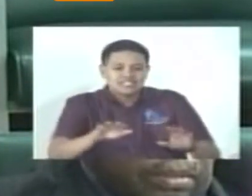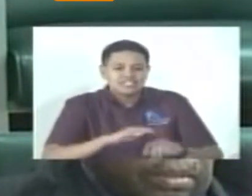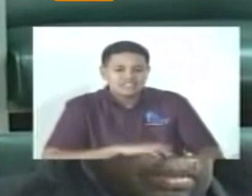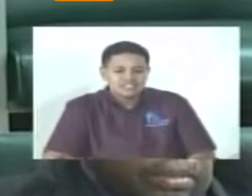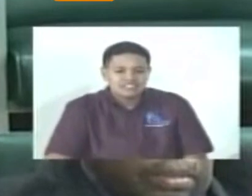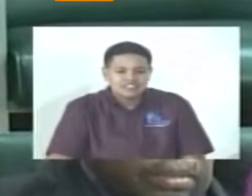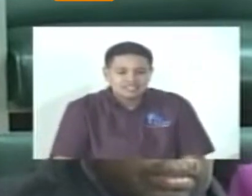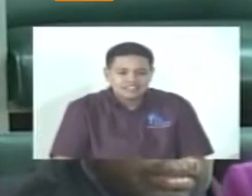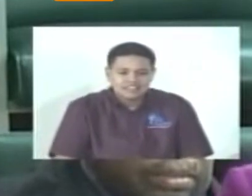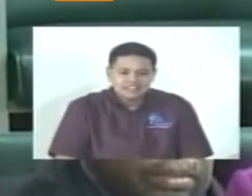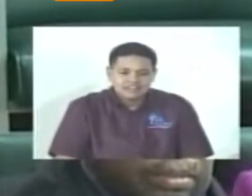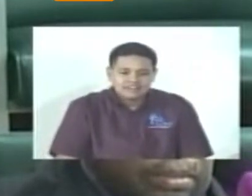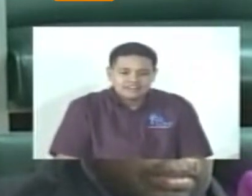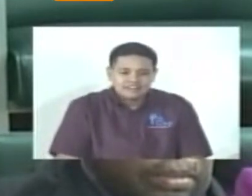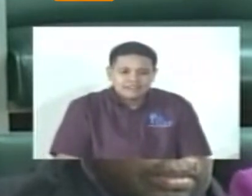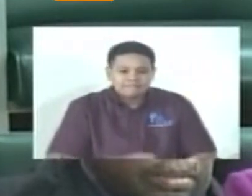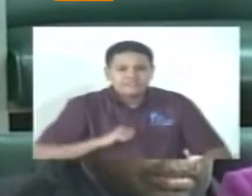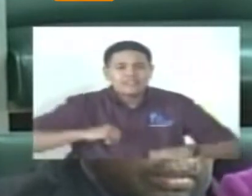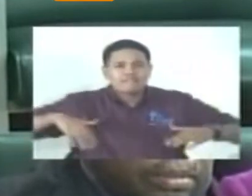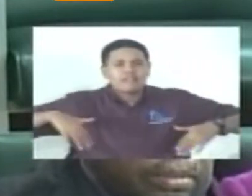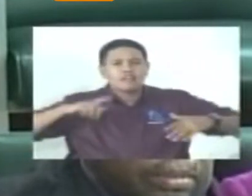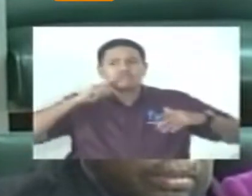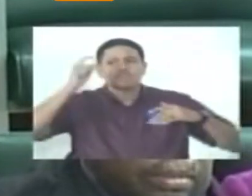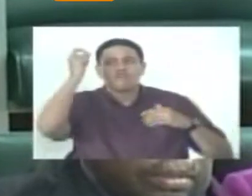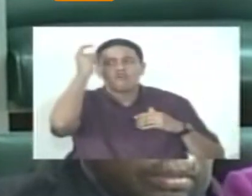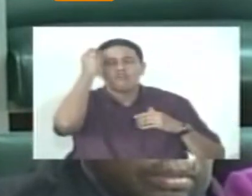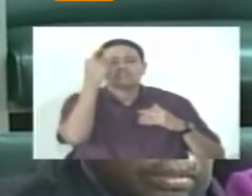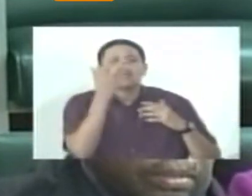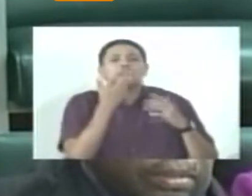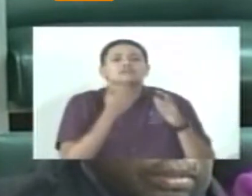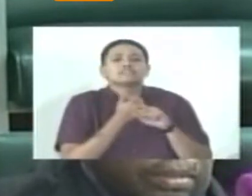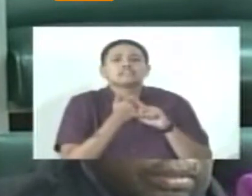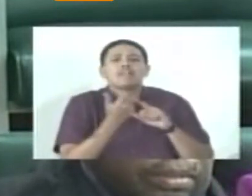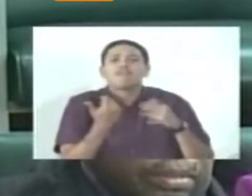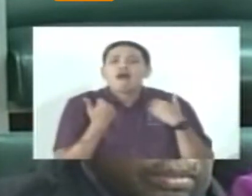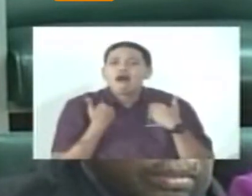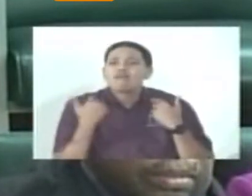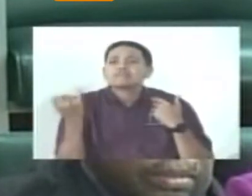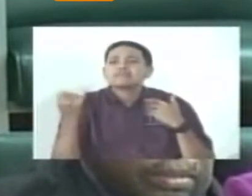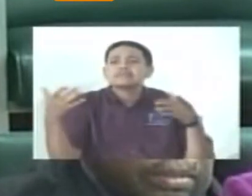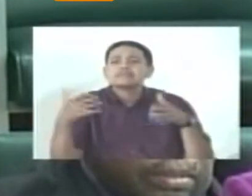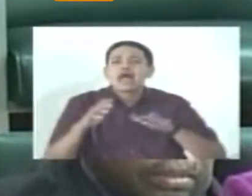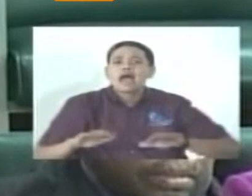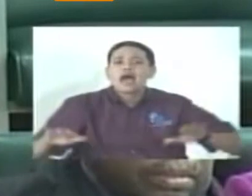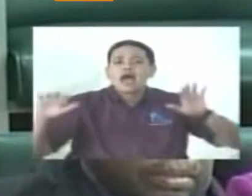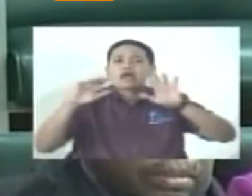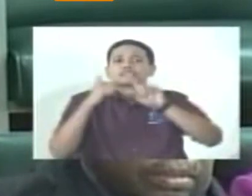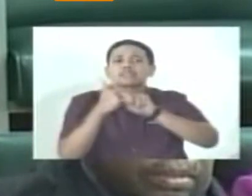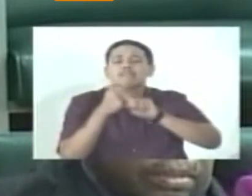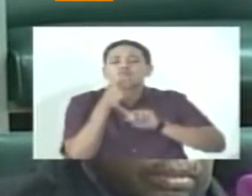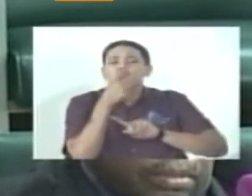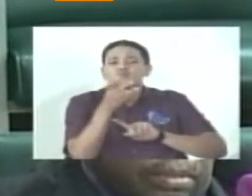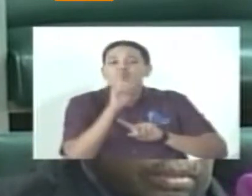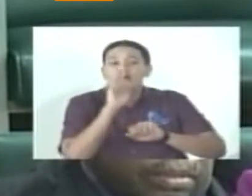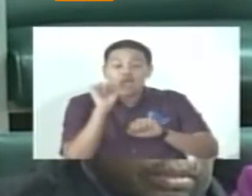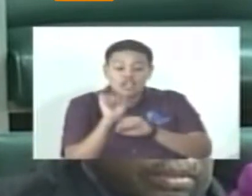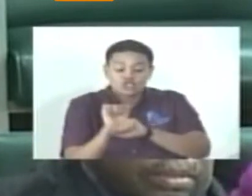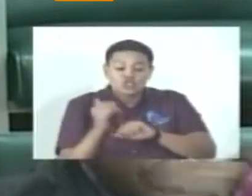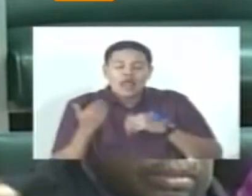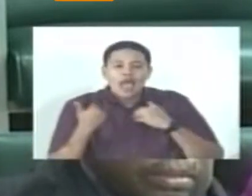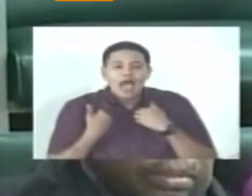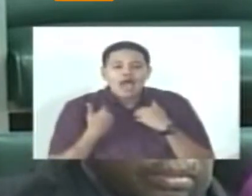You see, I didn't understand, though, that there are gangs who actually